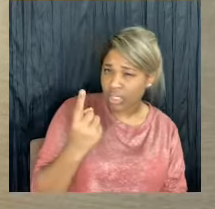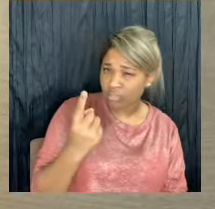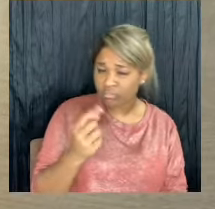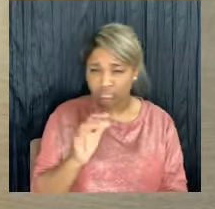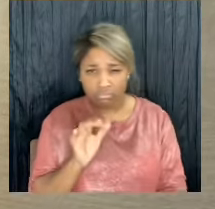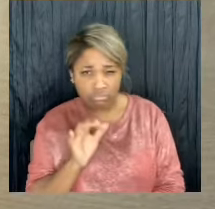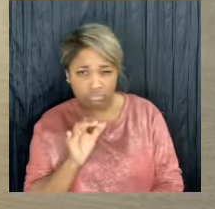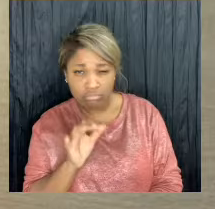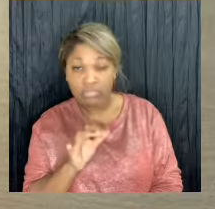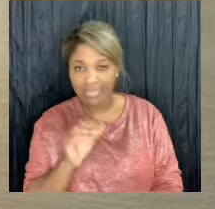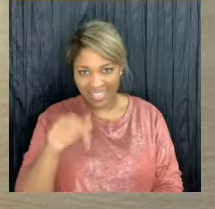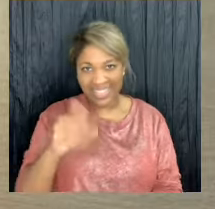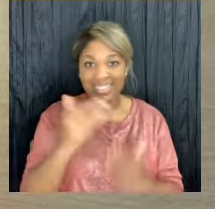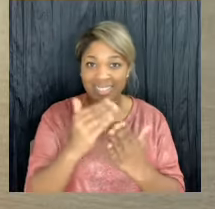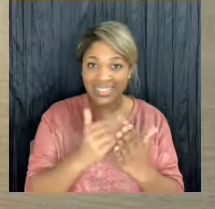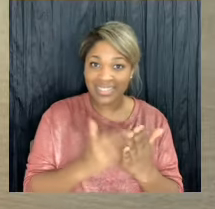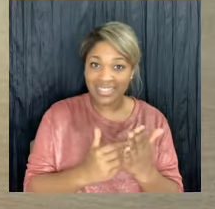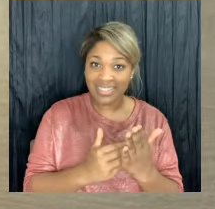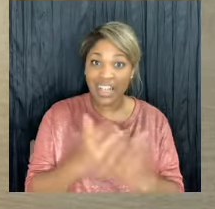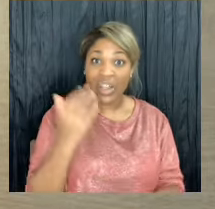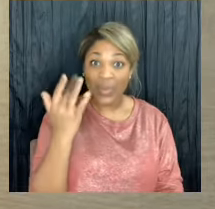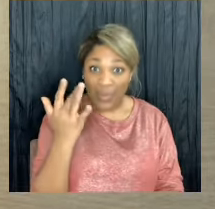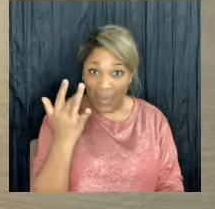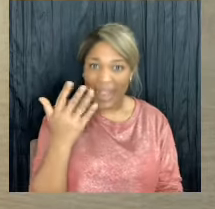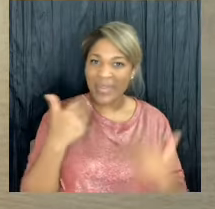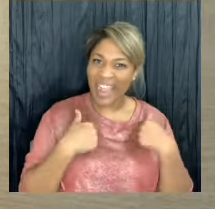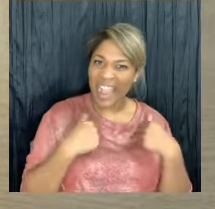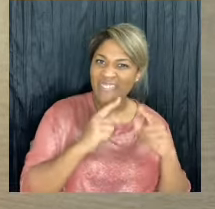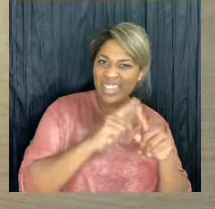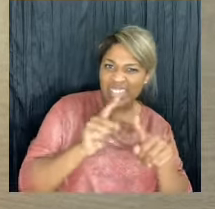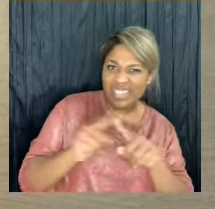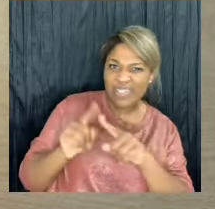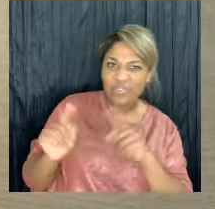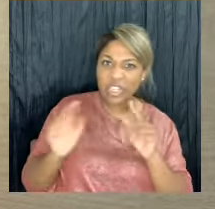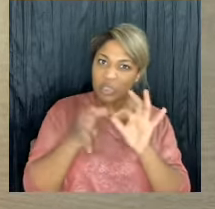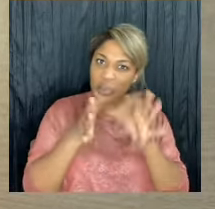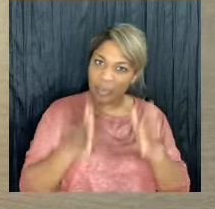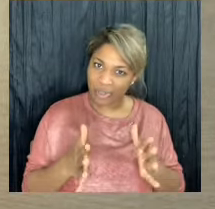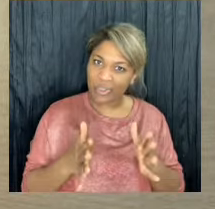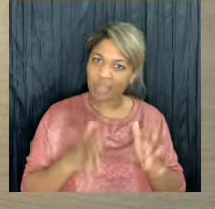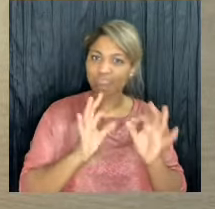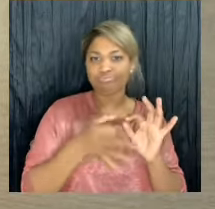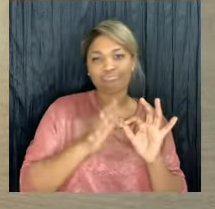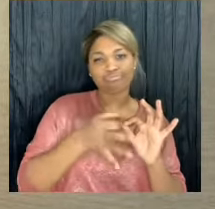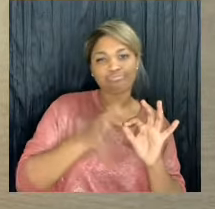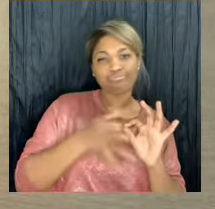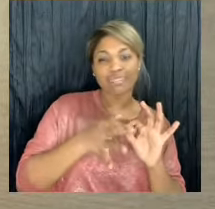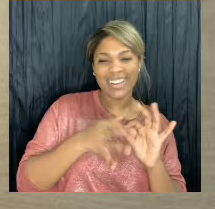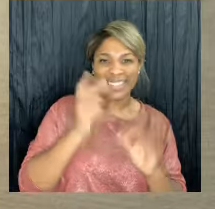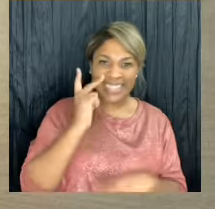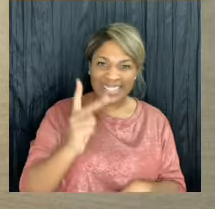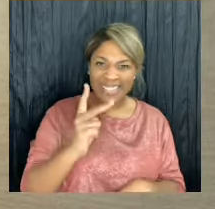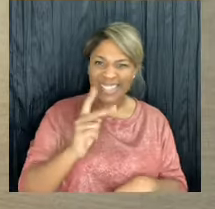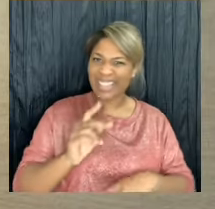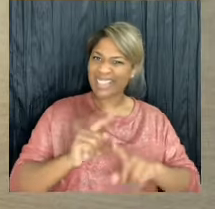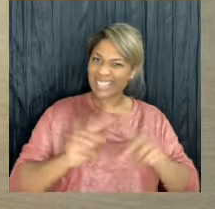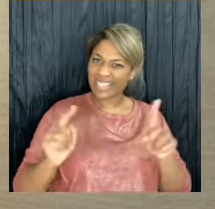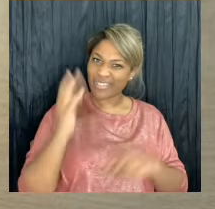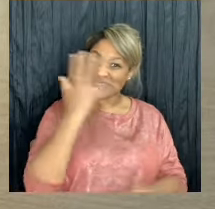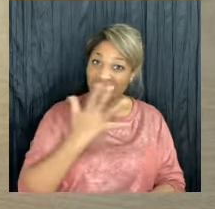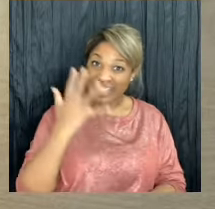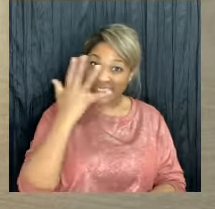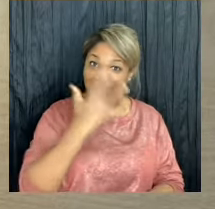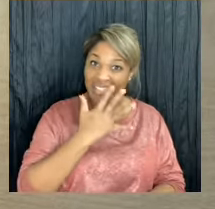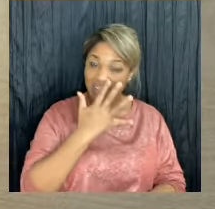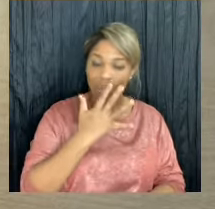lesson. And that's why we're going to have a couple different interpreters interpret it. And so you'll get to see some different faces, but it's the